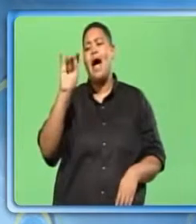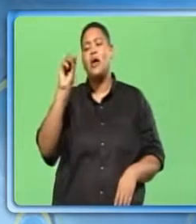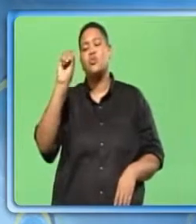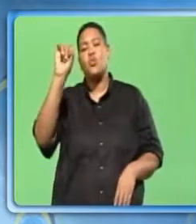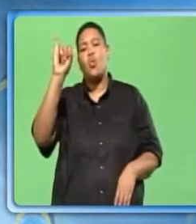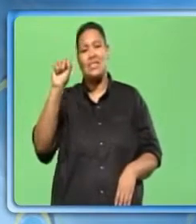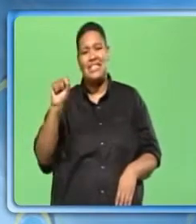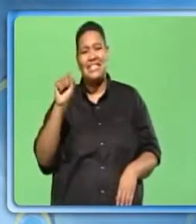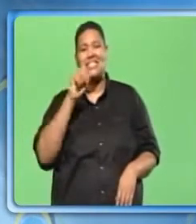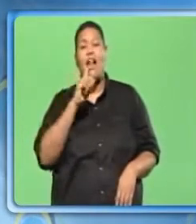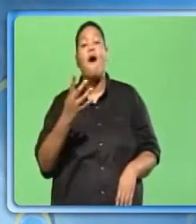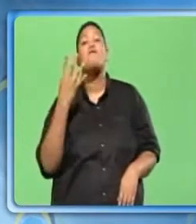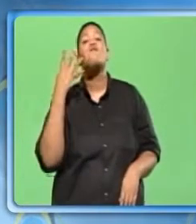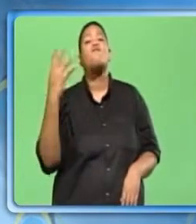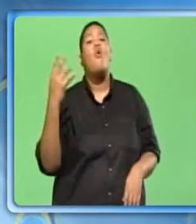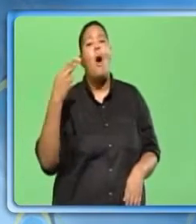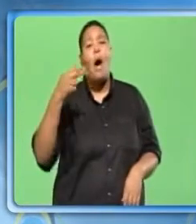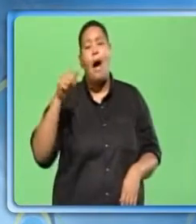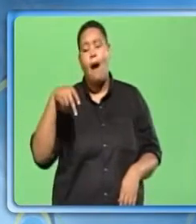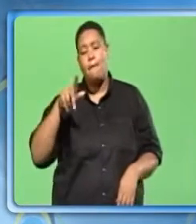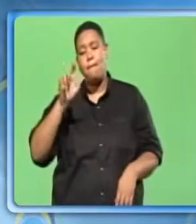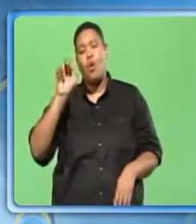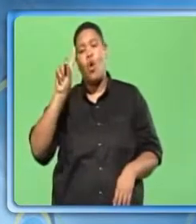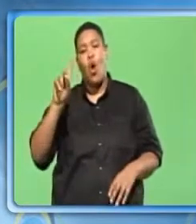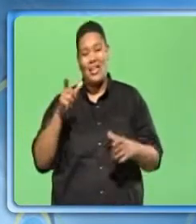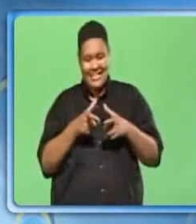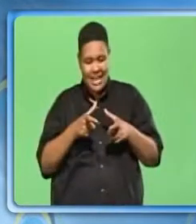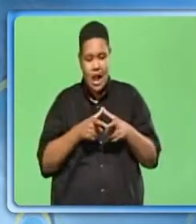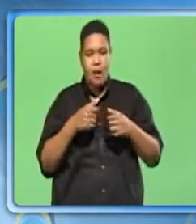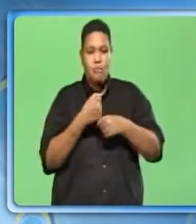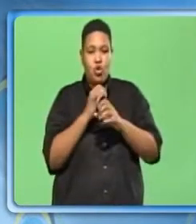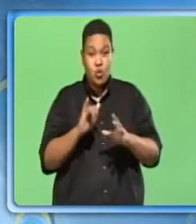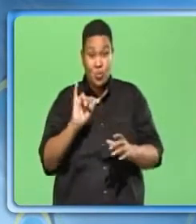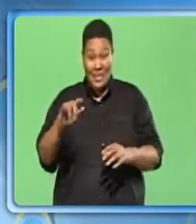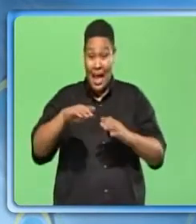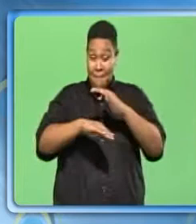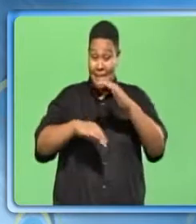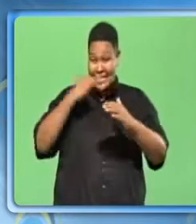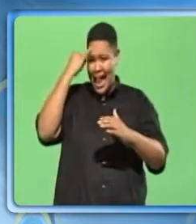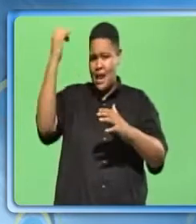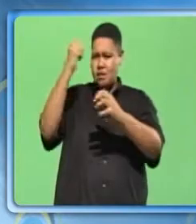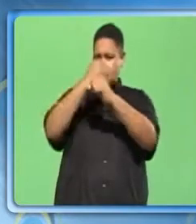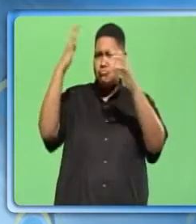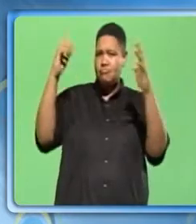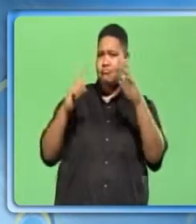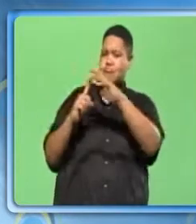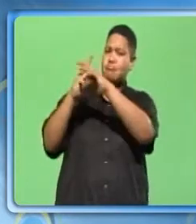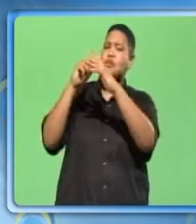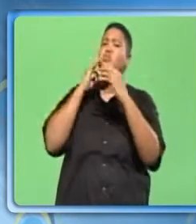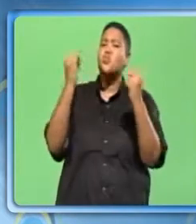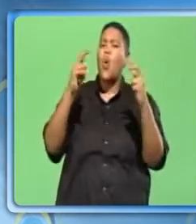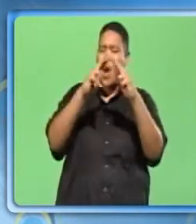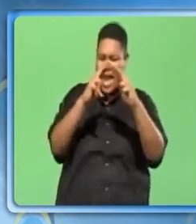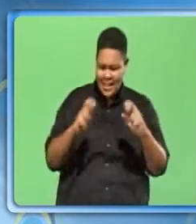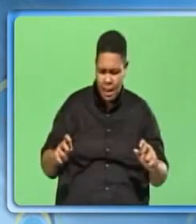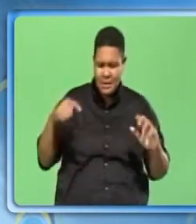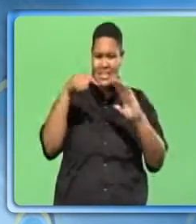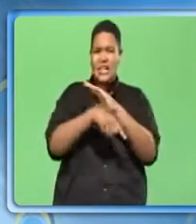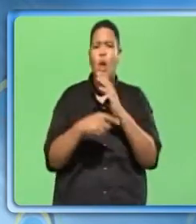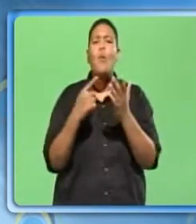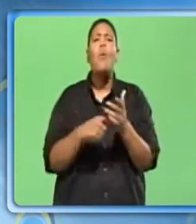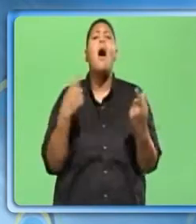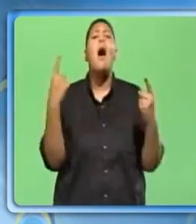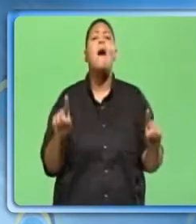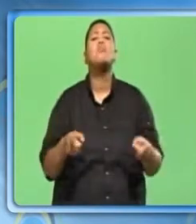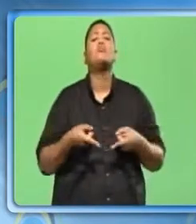4 haploid cells are produced. With these basic ideas in mind, let us examine in detail the events that take place